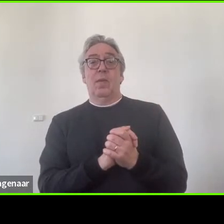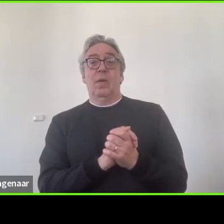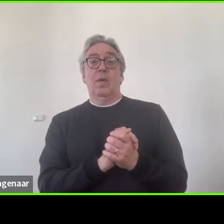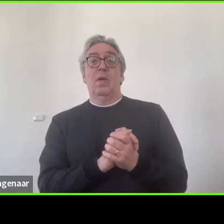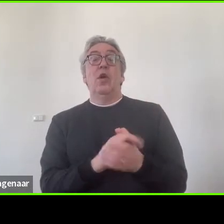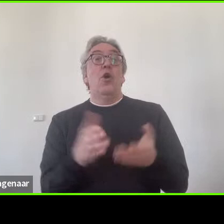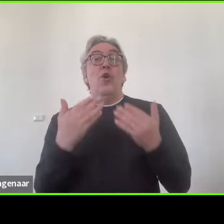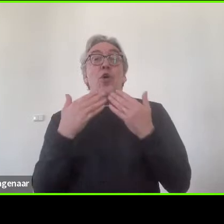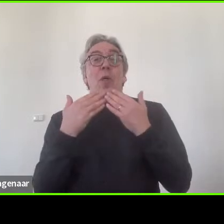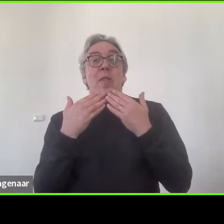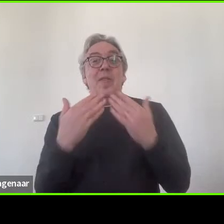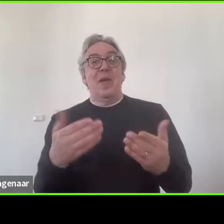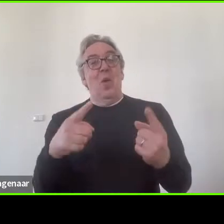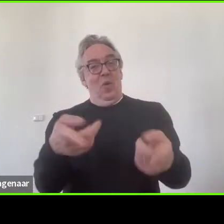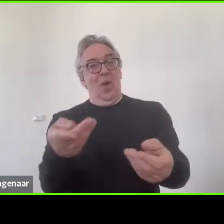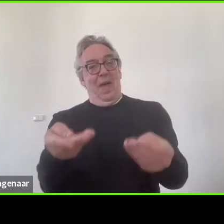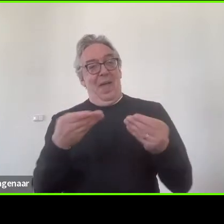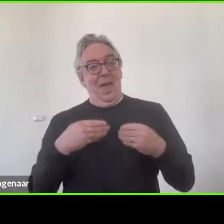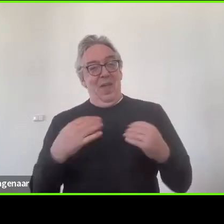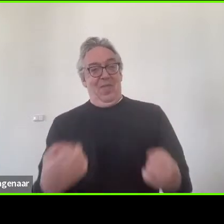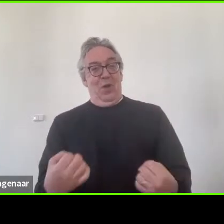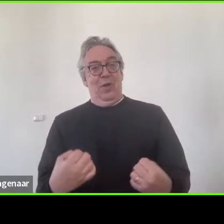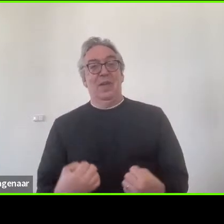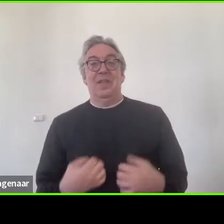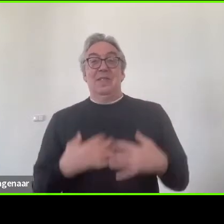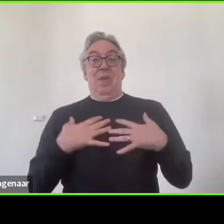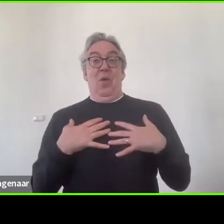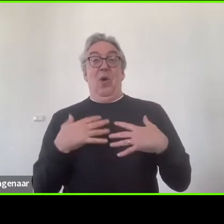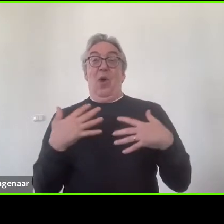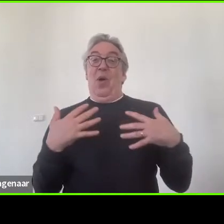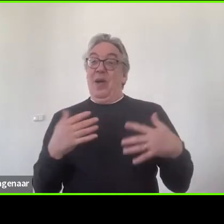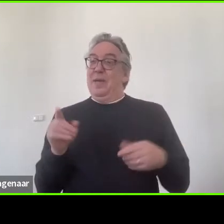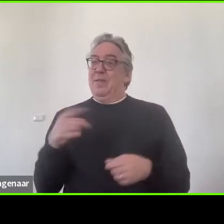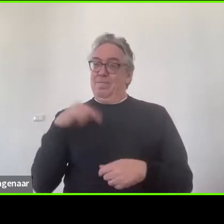Thank you for inspiring all of us to work hard.